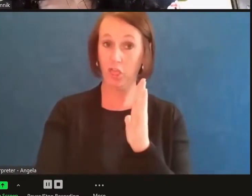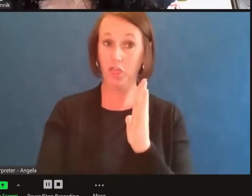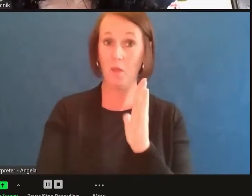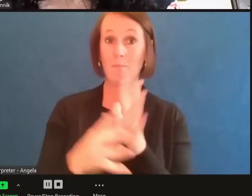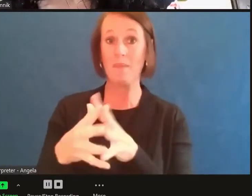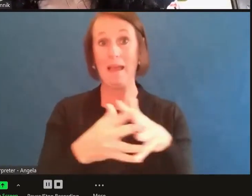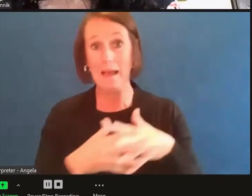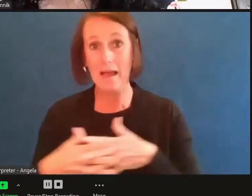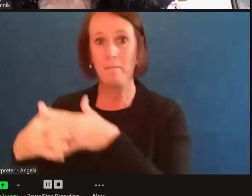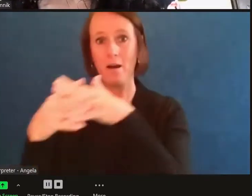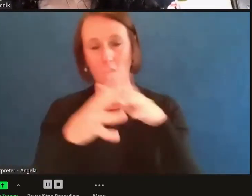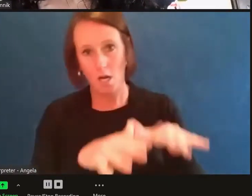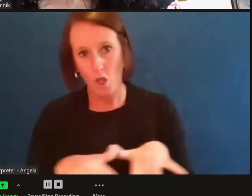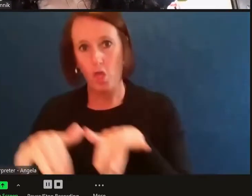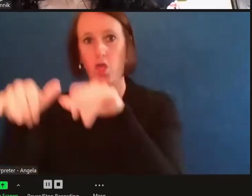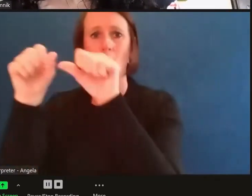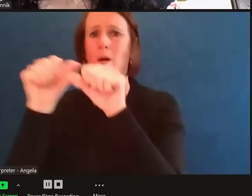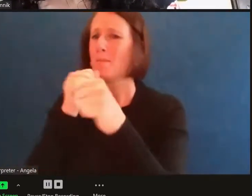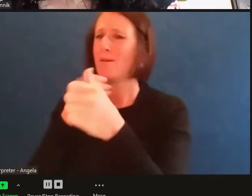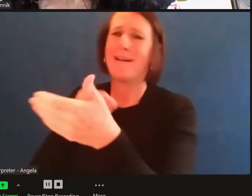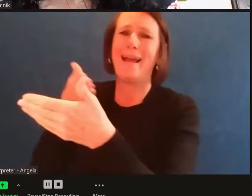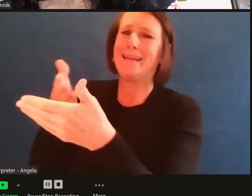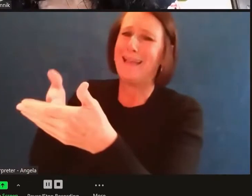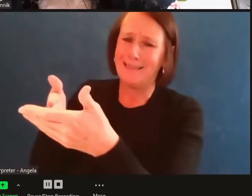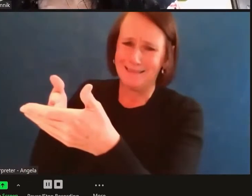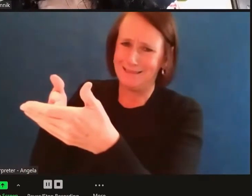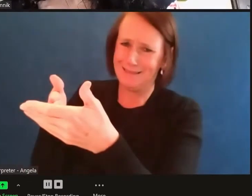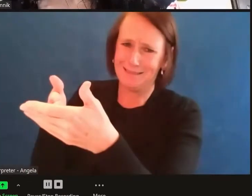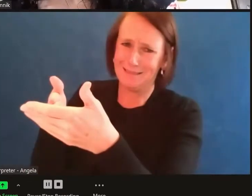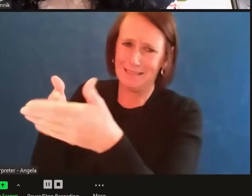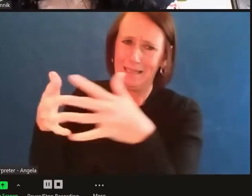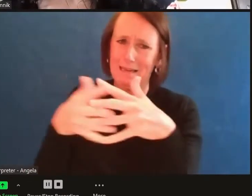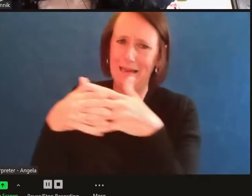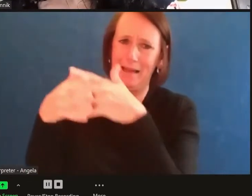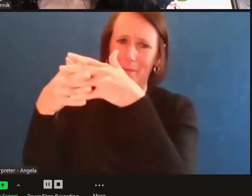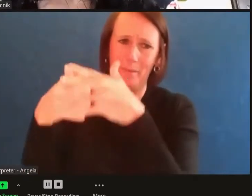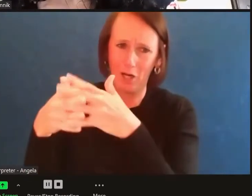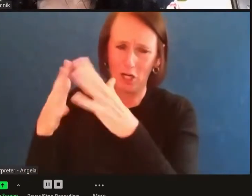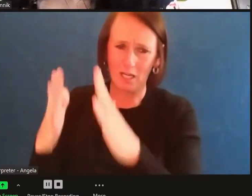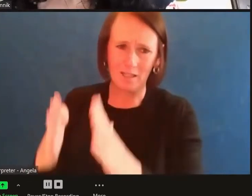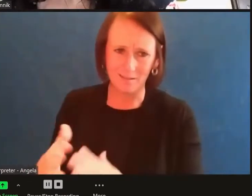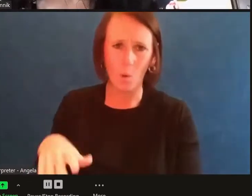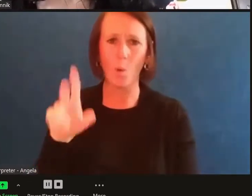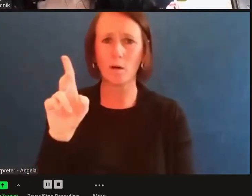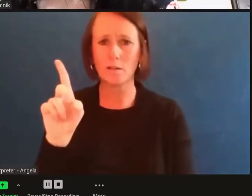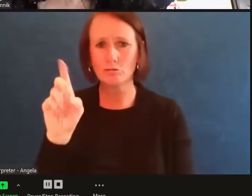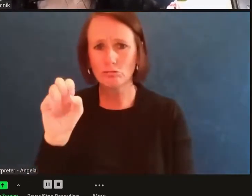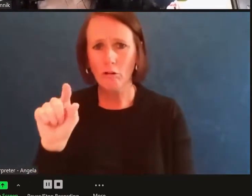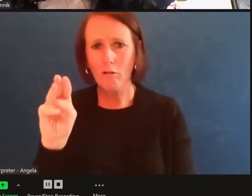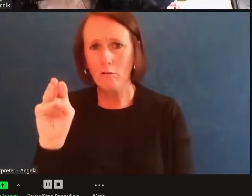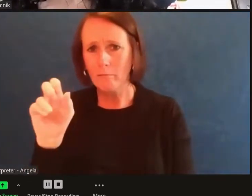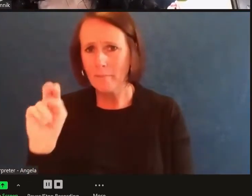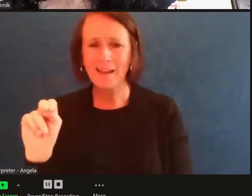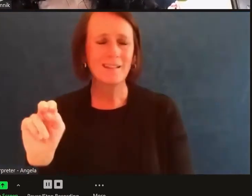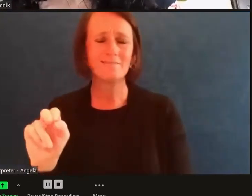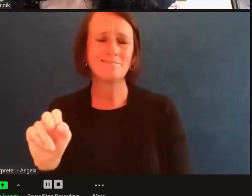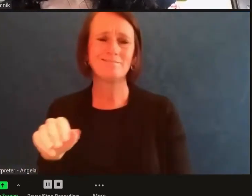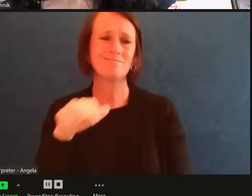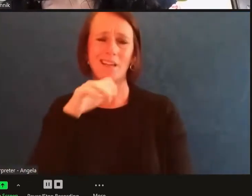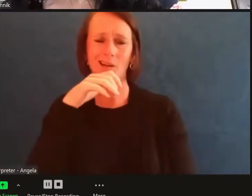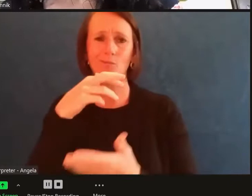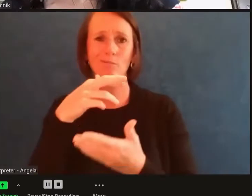books. And again, I've got nothing against Dogman or The Hate You Give. Actually, I love The Hate You Give. But they don't represent our